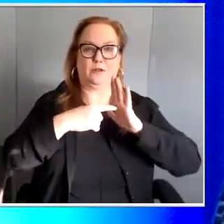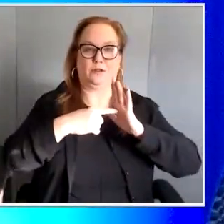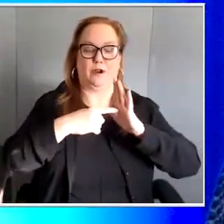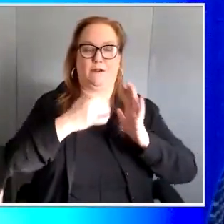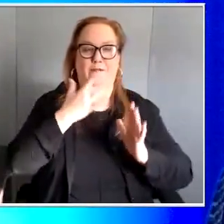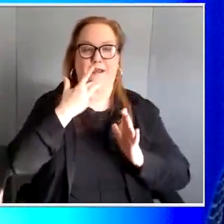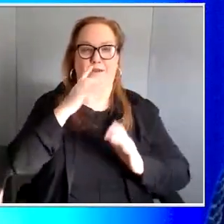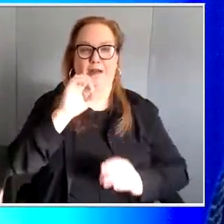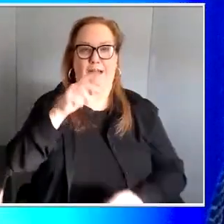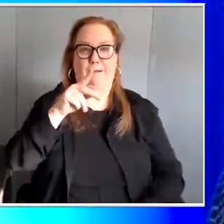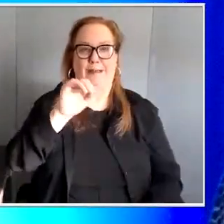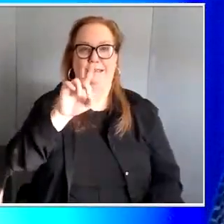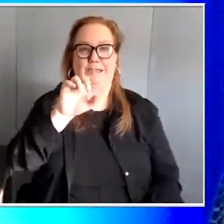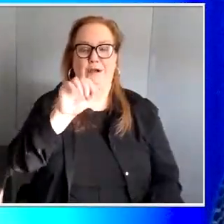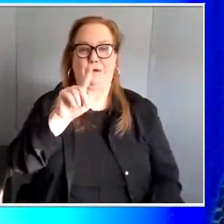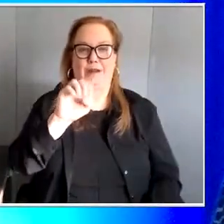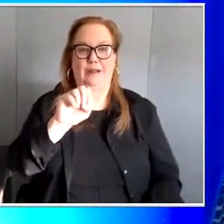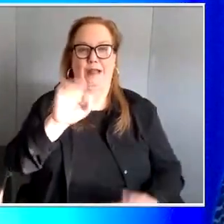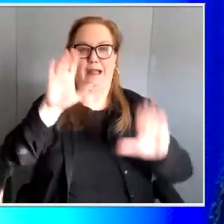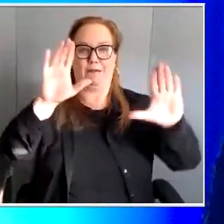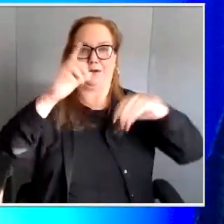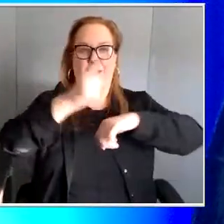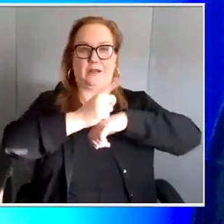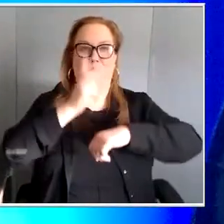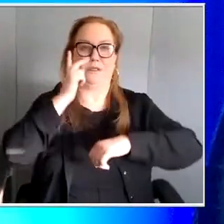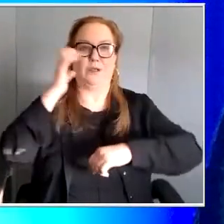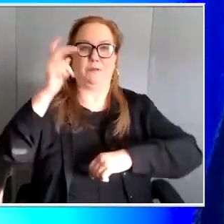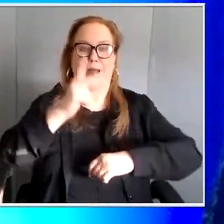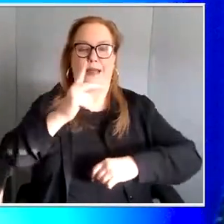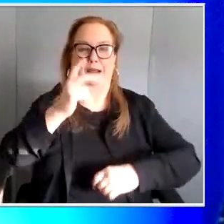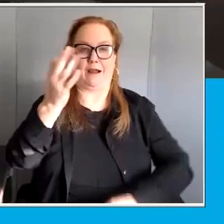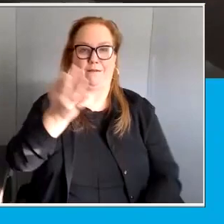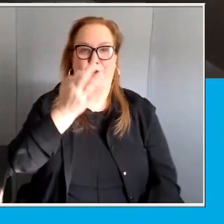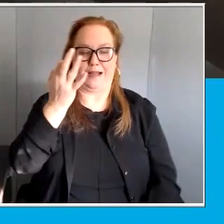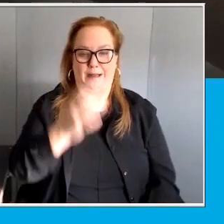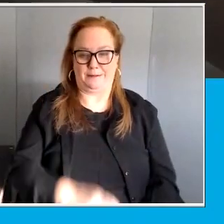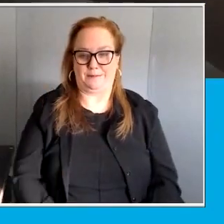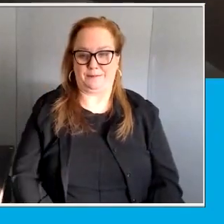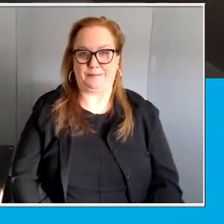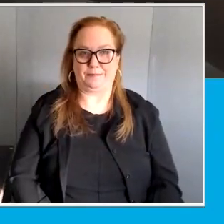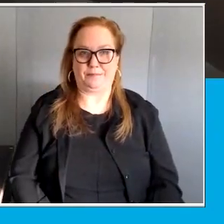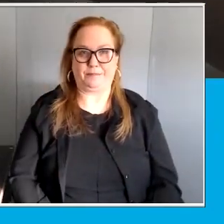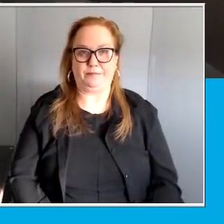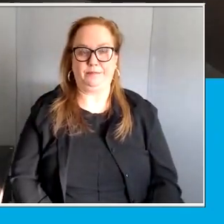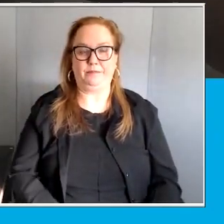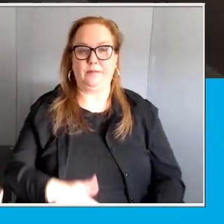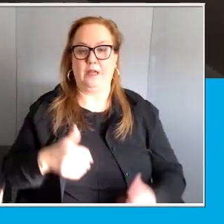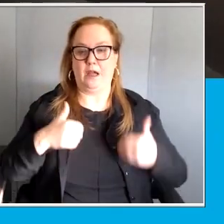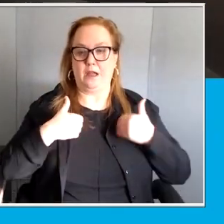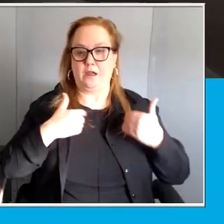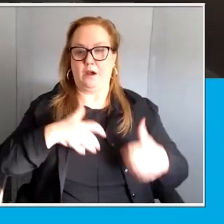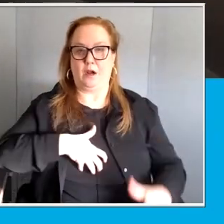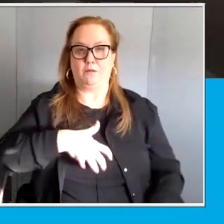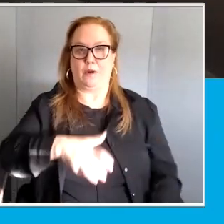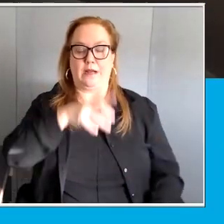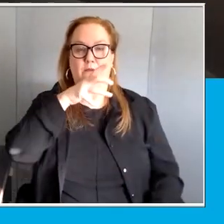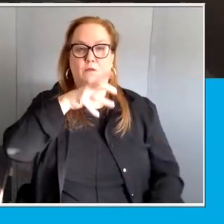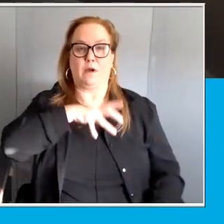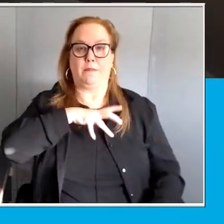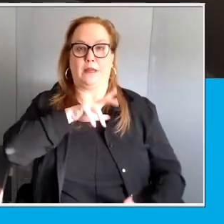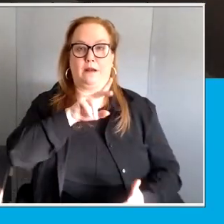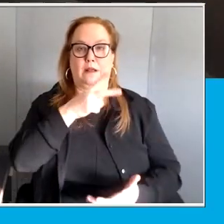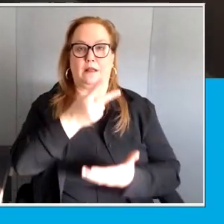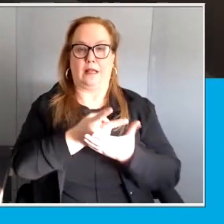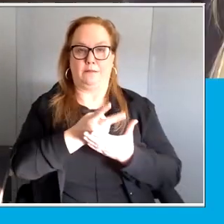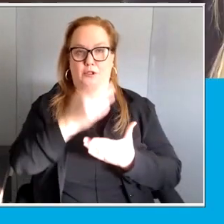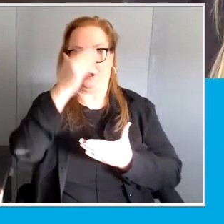So get out there, make it a great day. We'll see you back here live on Friday. A young pregnant mom drops to the floor. She knows